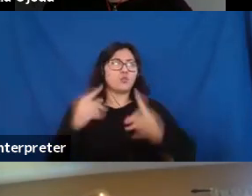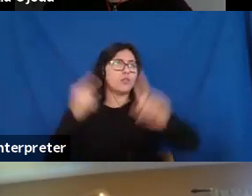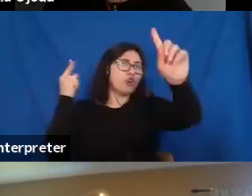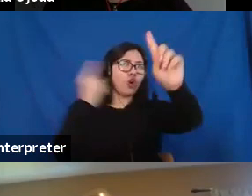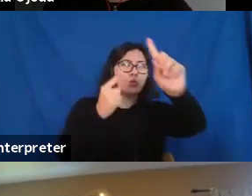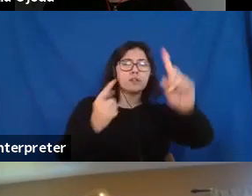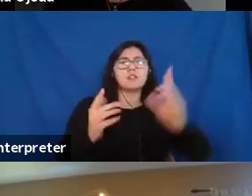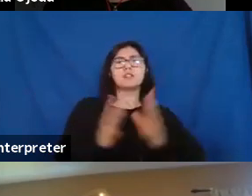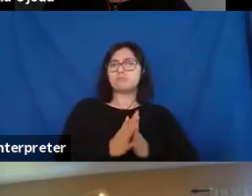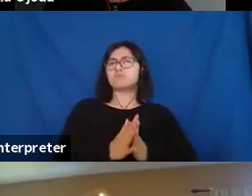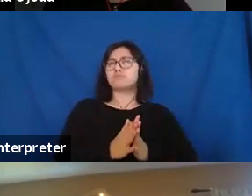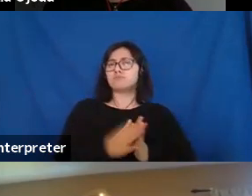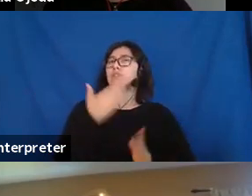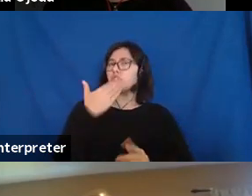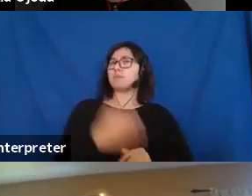here, right?